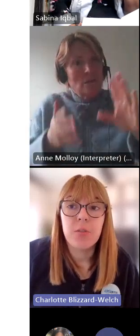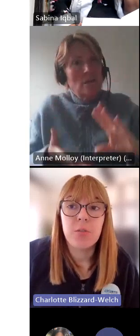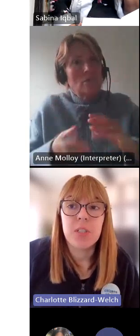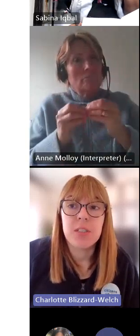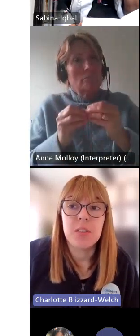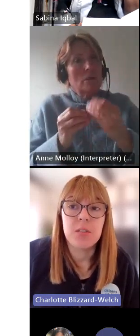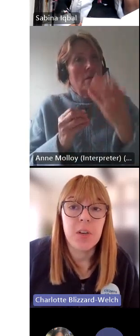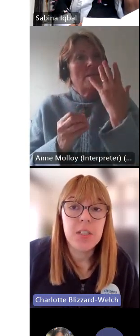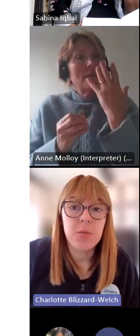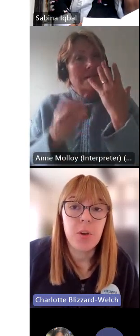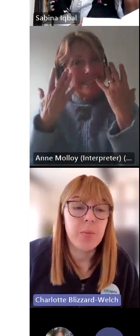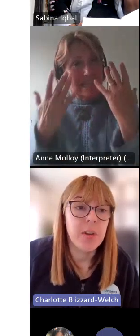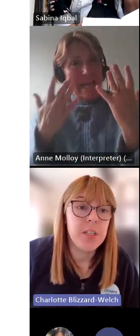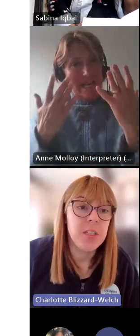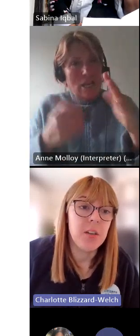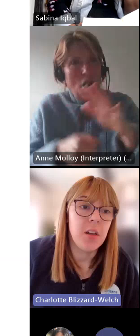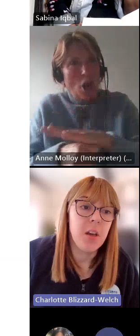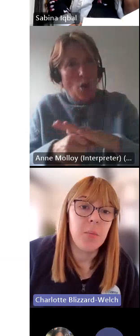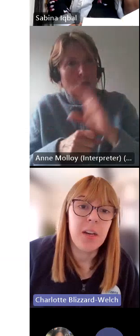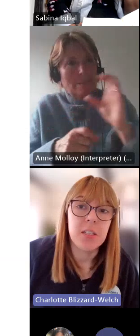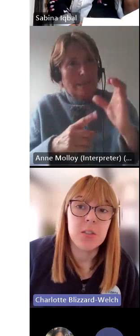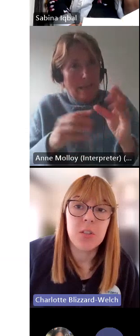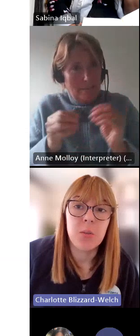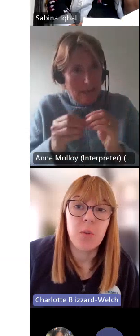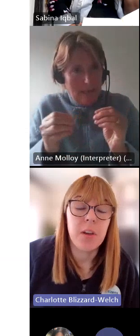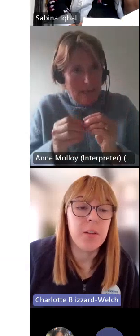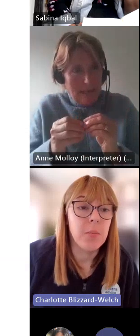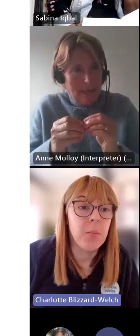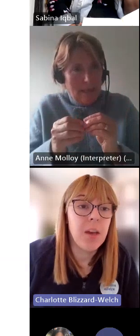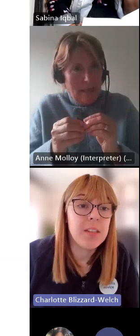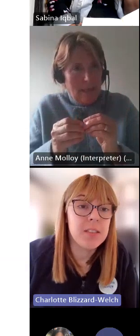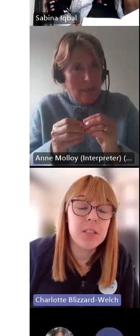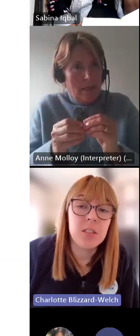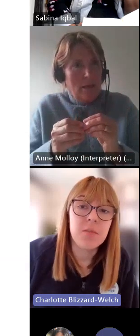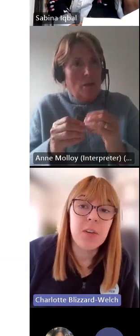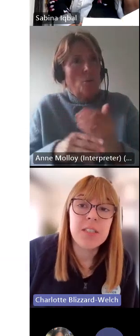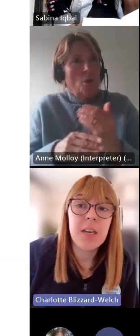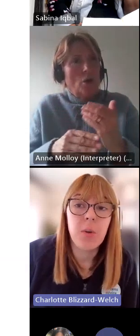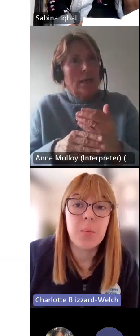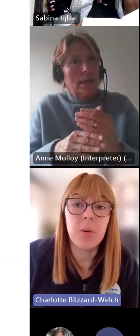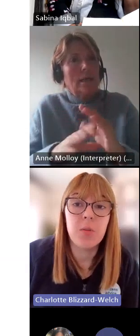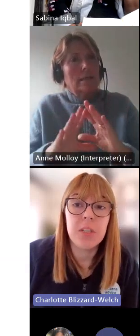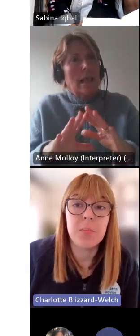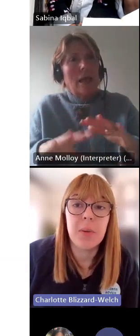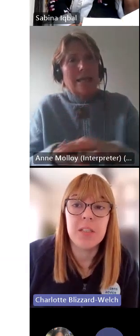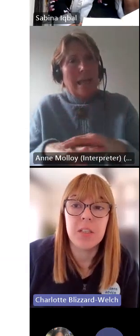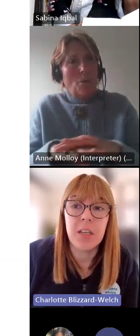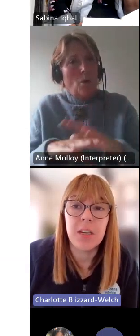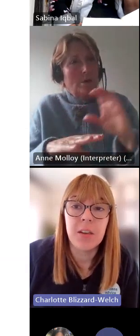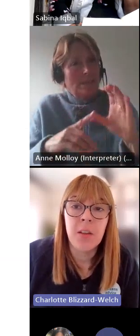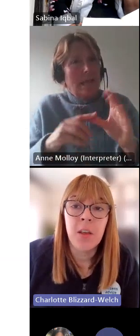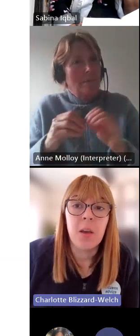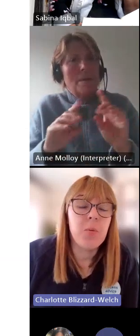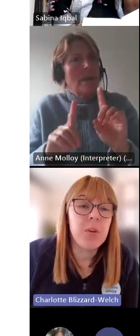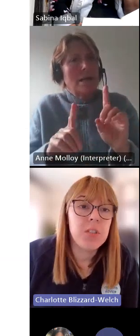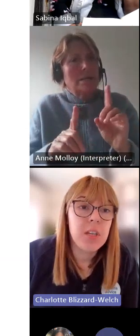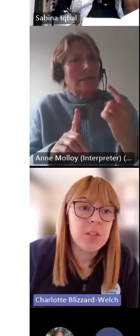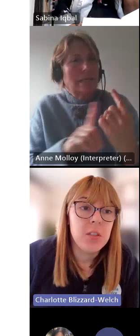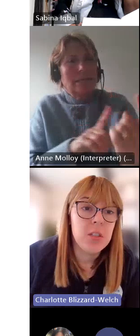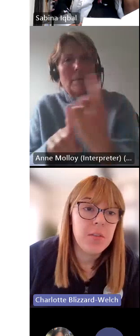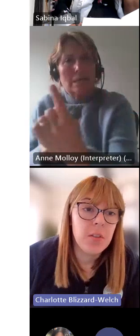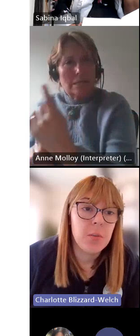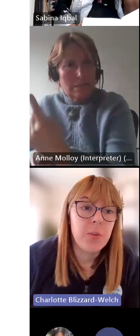10 local Citizens Advice operating as a Citizens Advice network, but all independently. And we